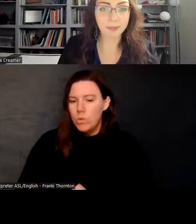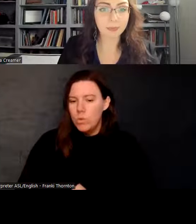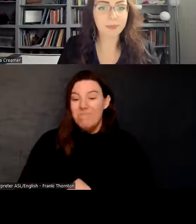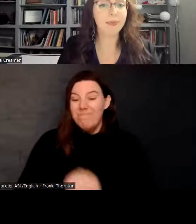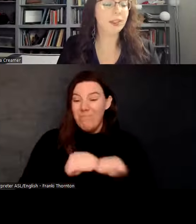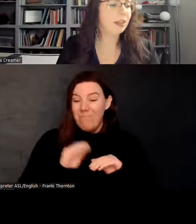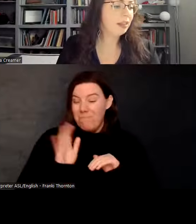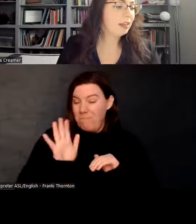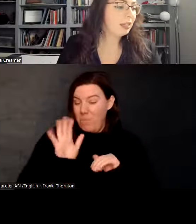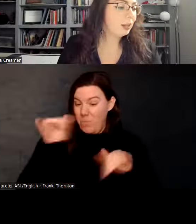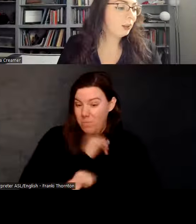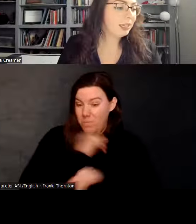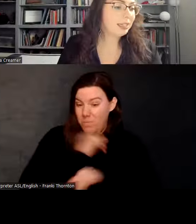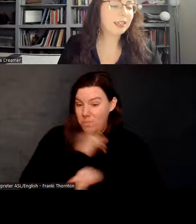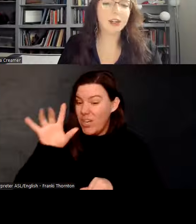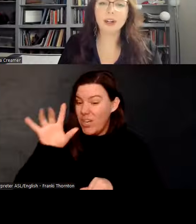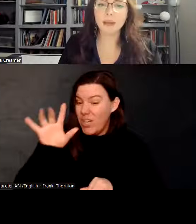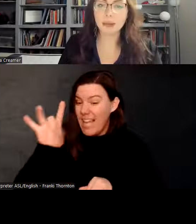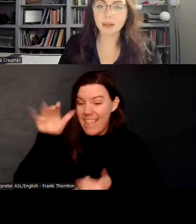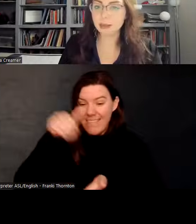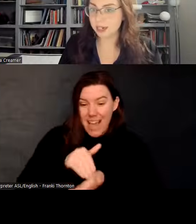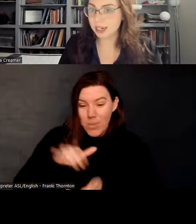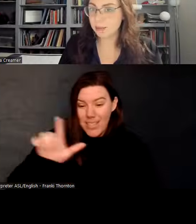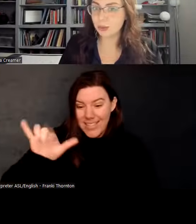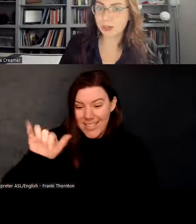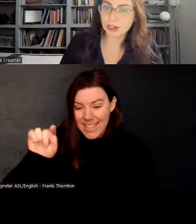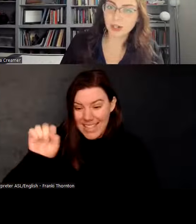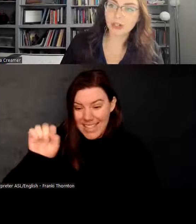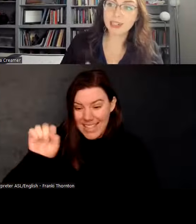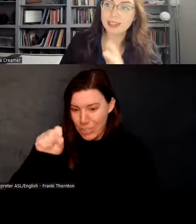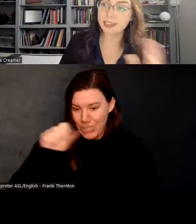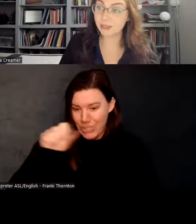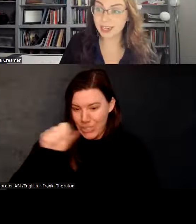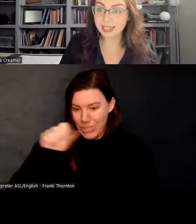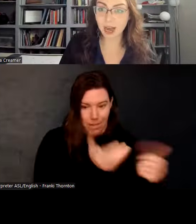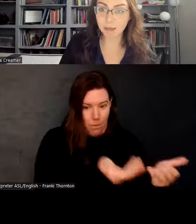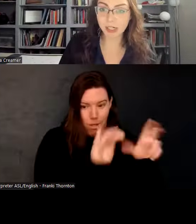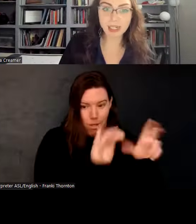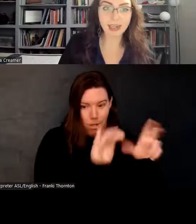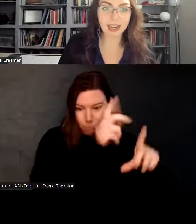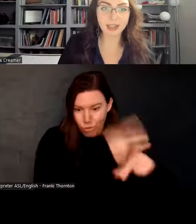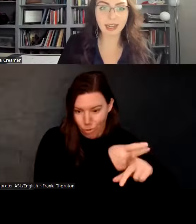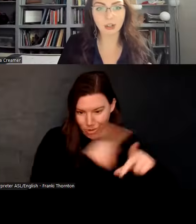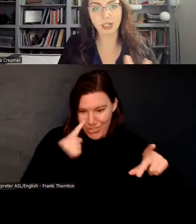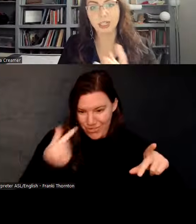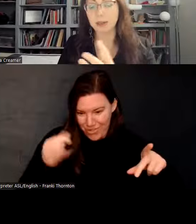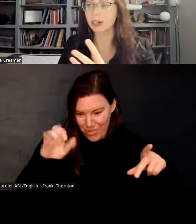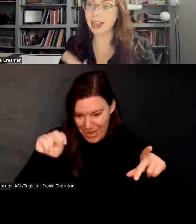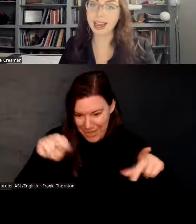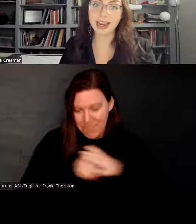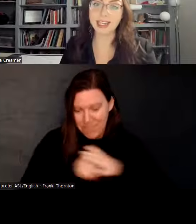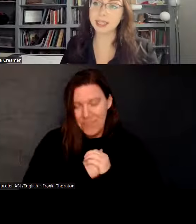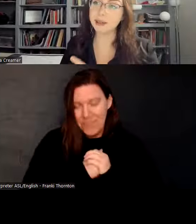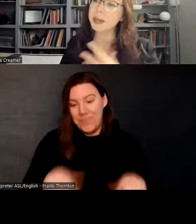liters. So this incredible similarity between the structures in Ziyaret's Op G and Katresh's